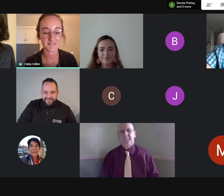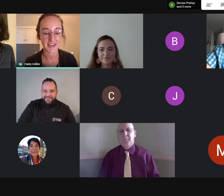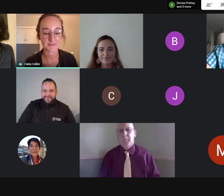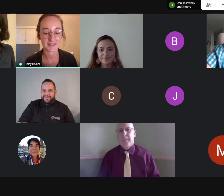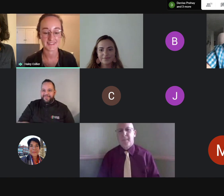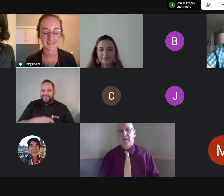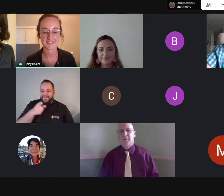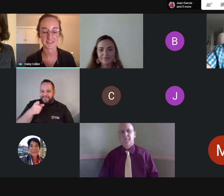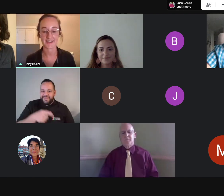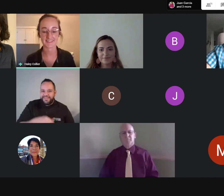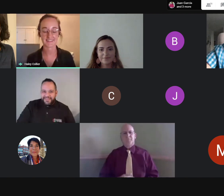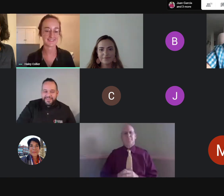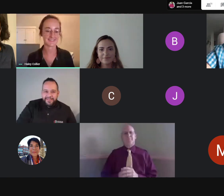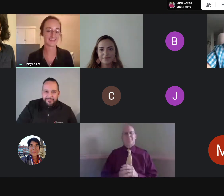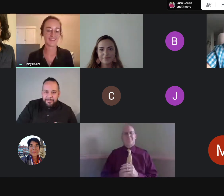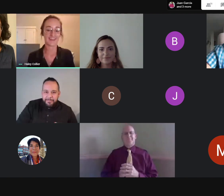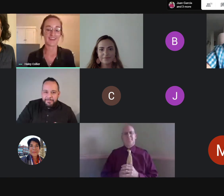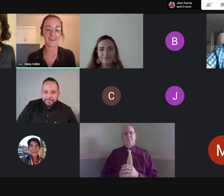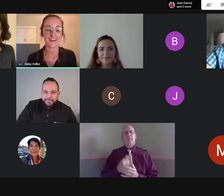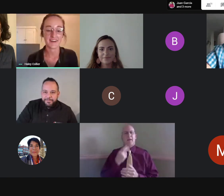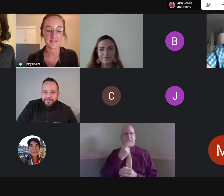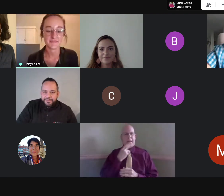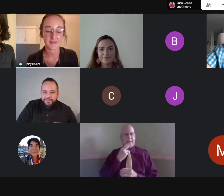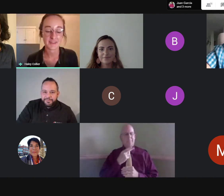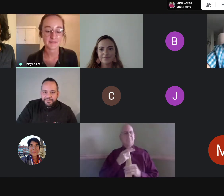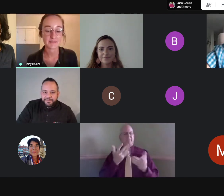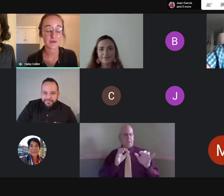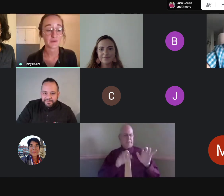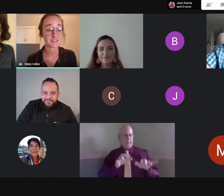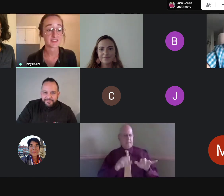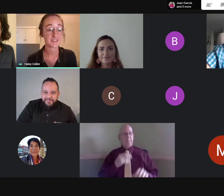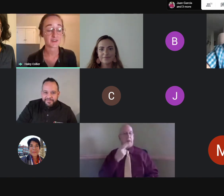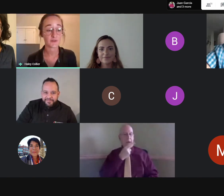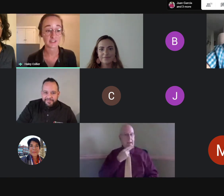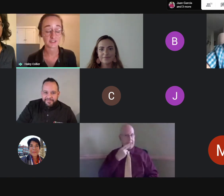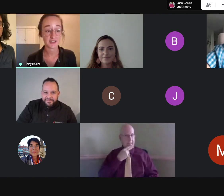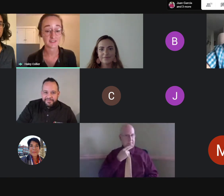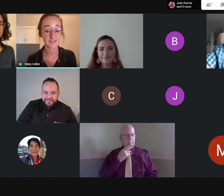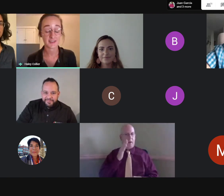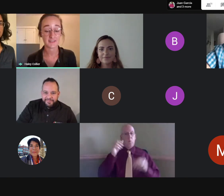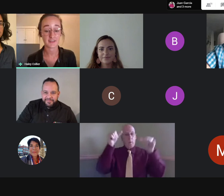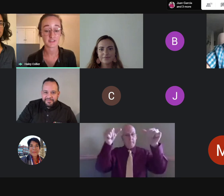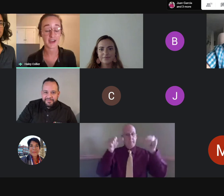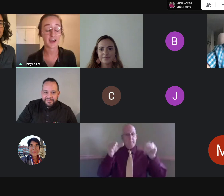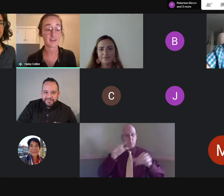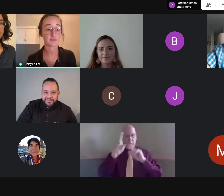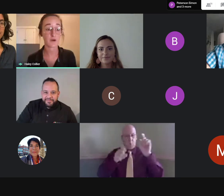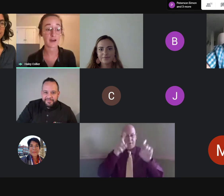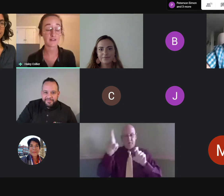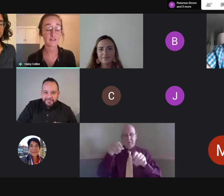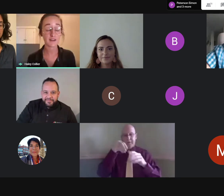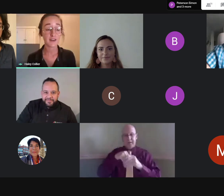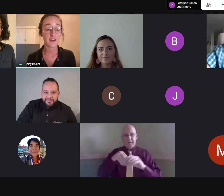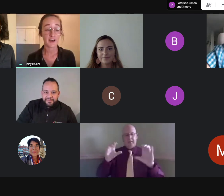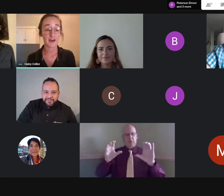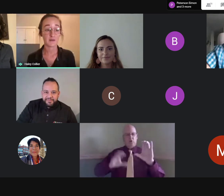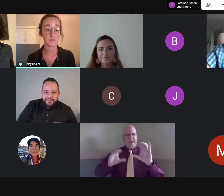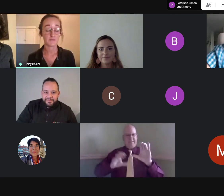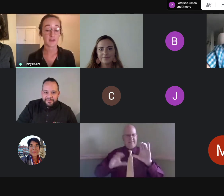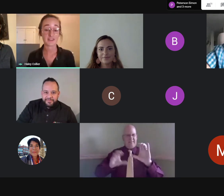All right, I've typed it into the chat. I'm going to be posting the questions in the chat as